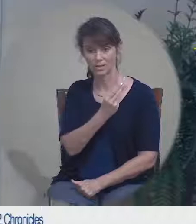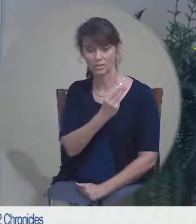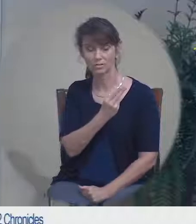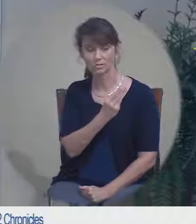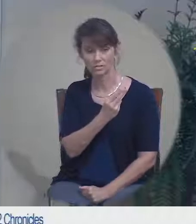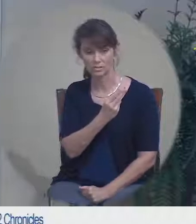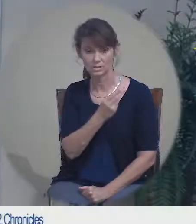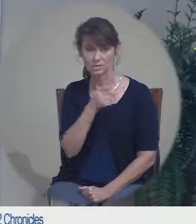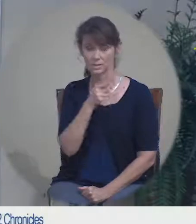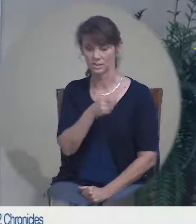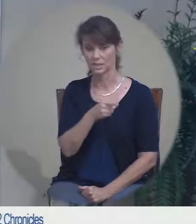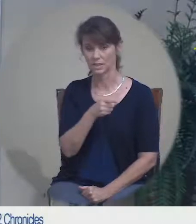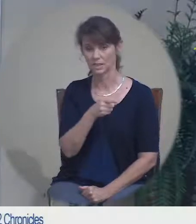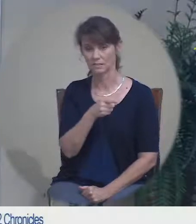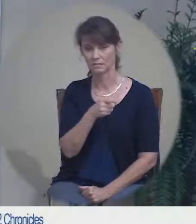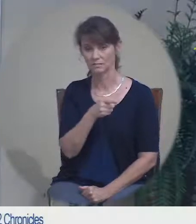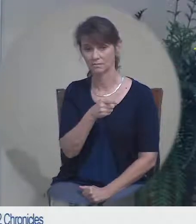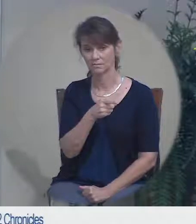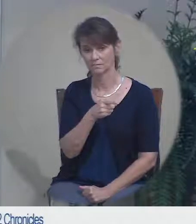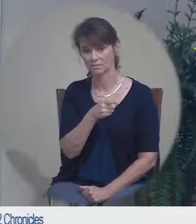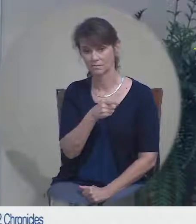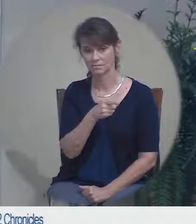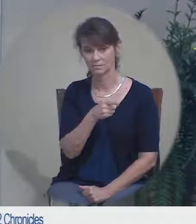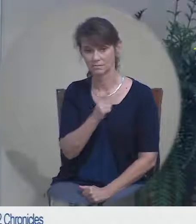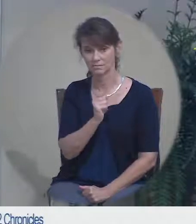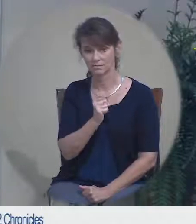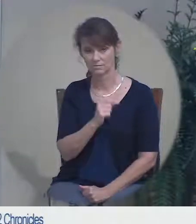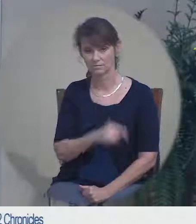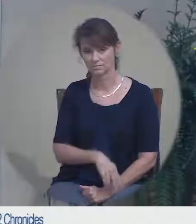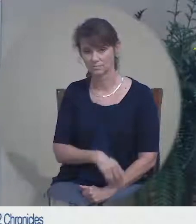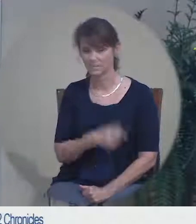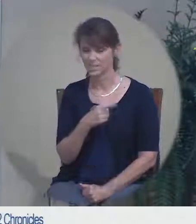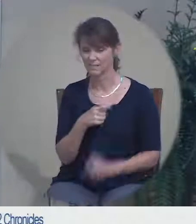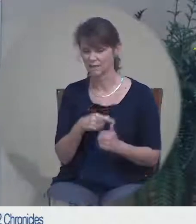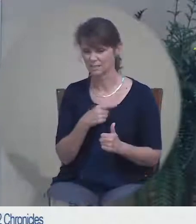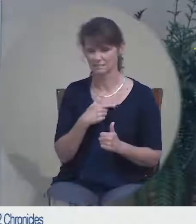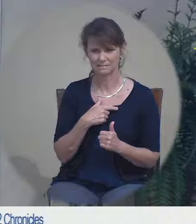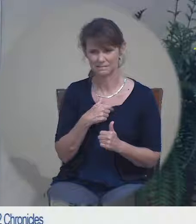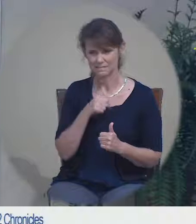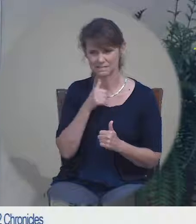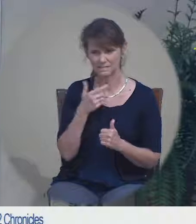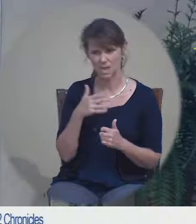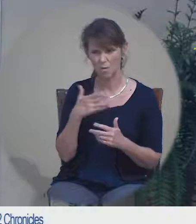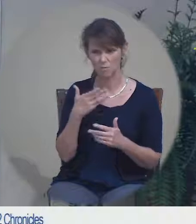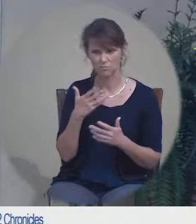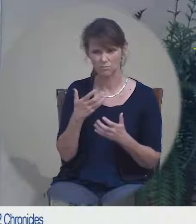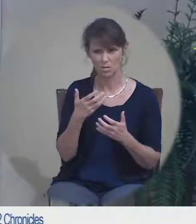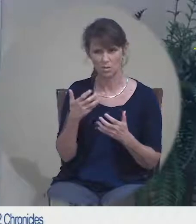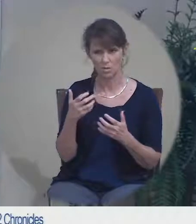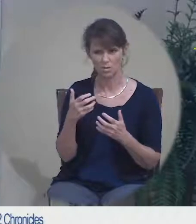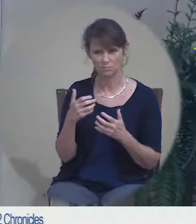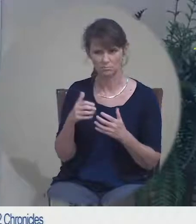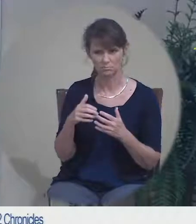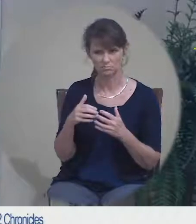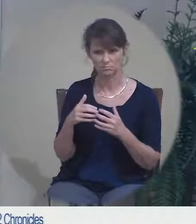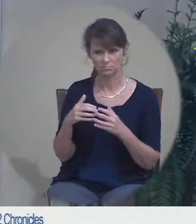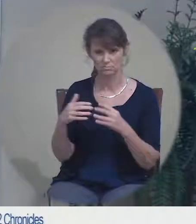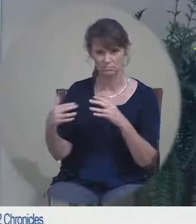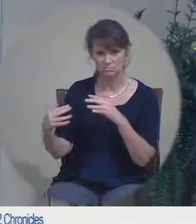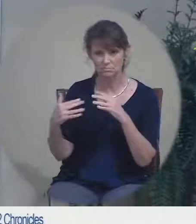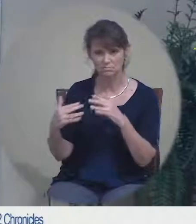lack of a better term, even though he initially says he doesn't want to go to war, he talks smack, right? That's what he